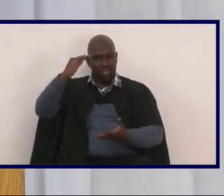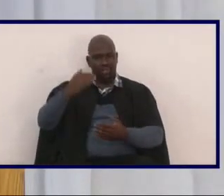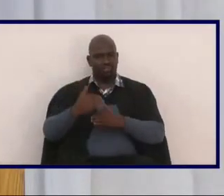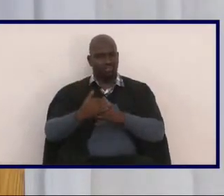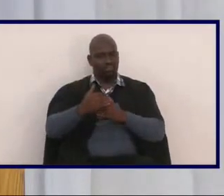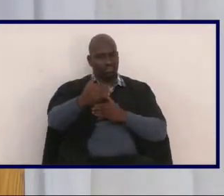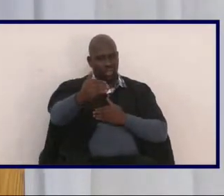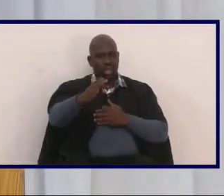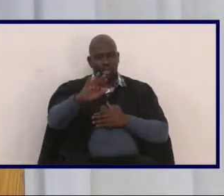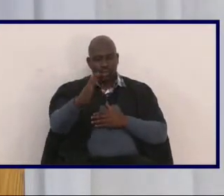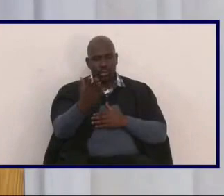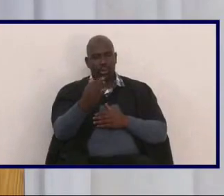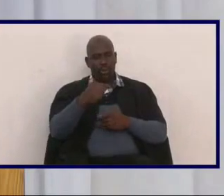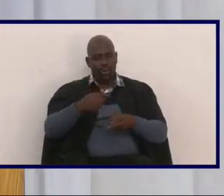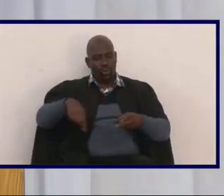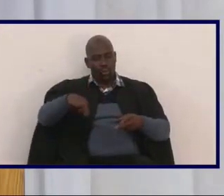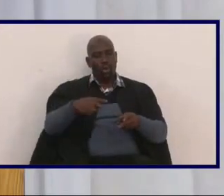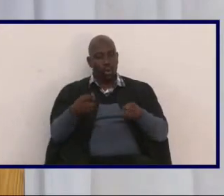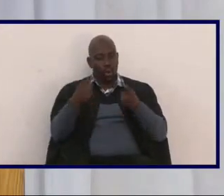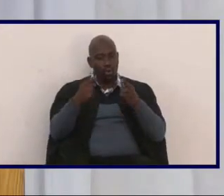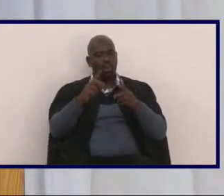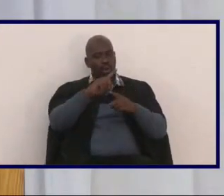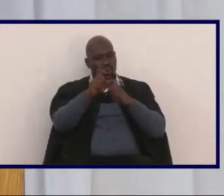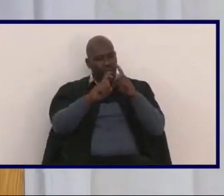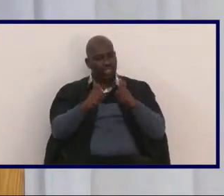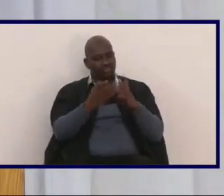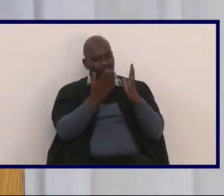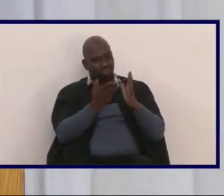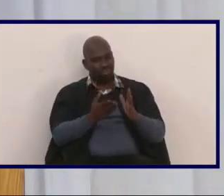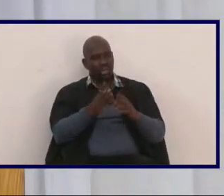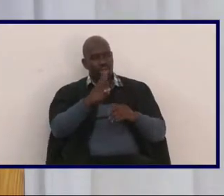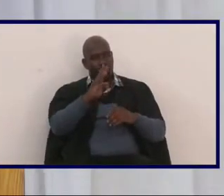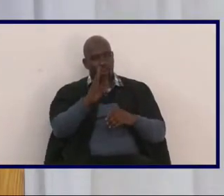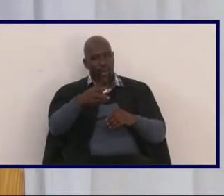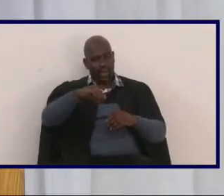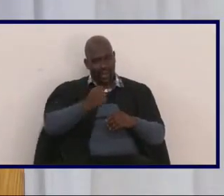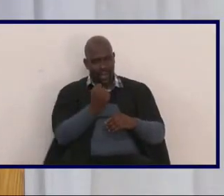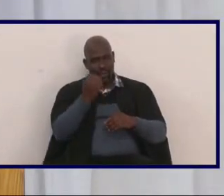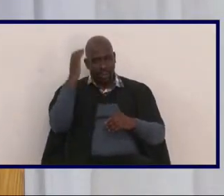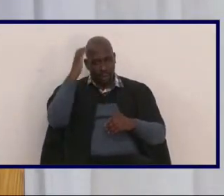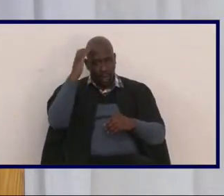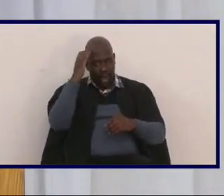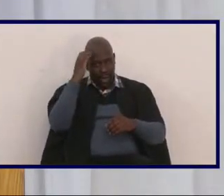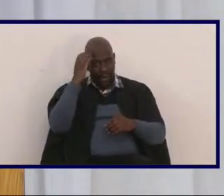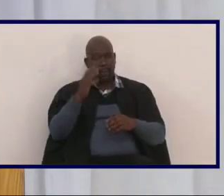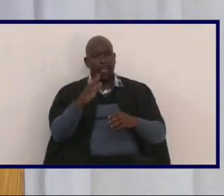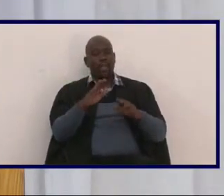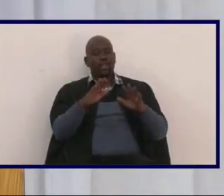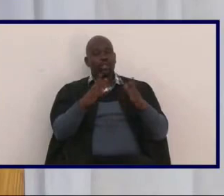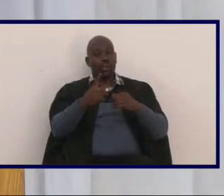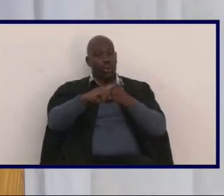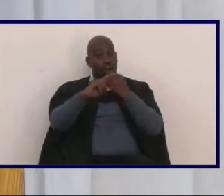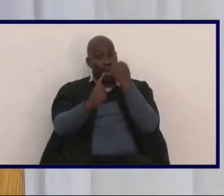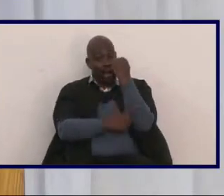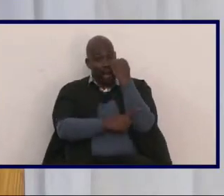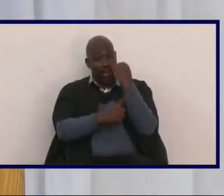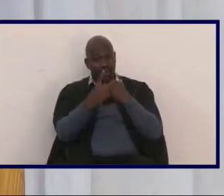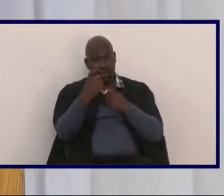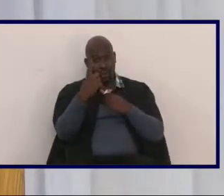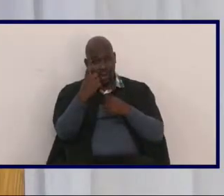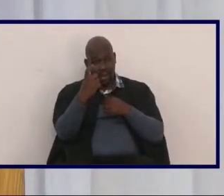these questions in mind. The last one, of course, is that how at this juncture do we engage